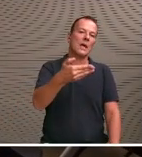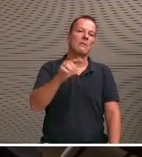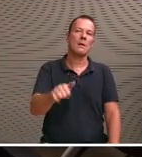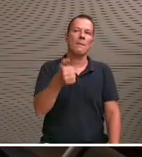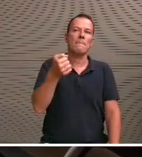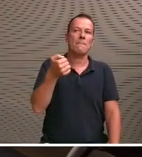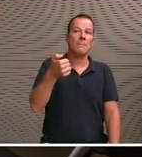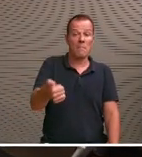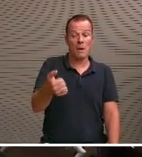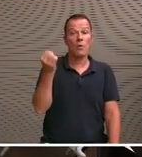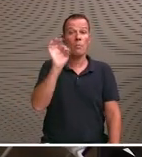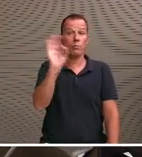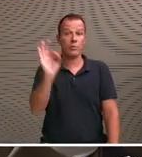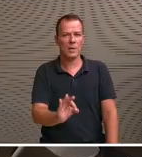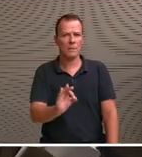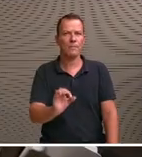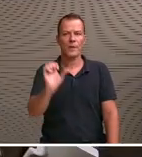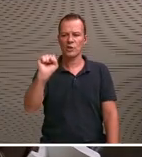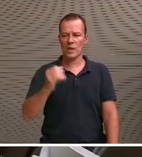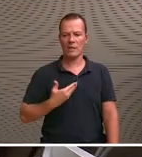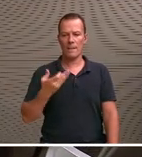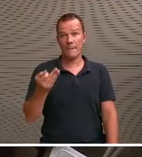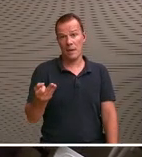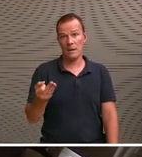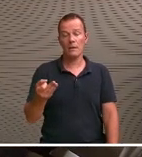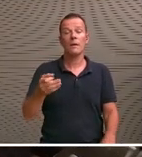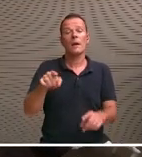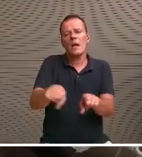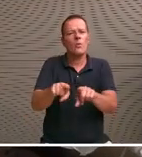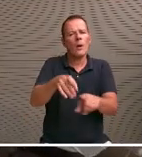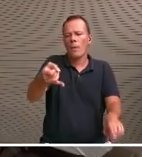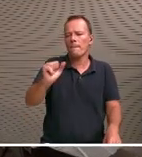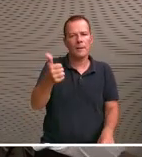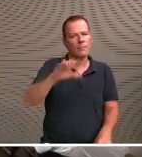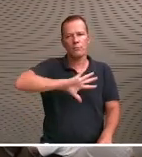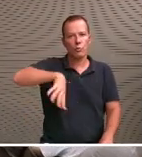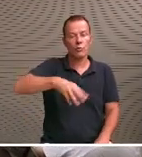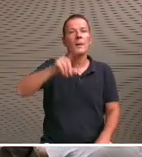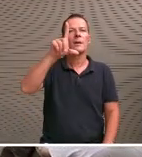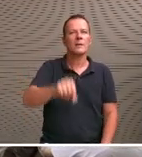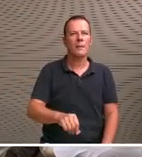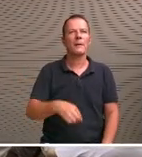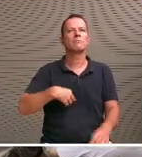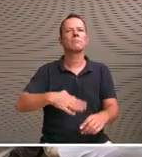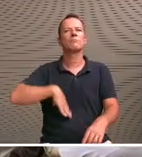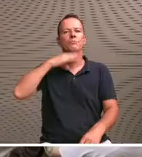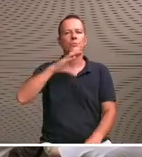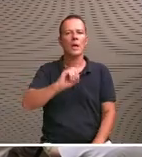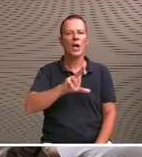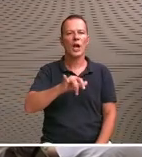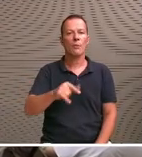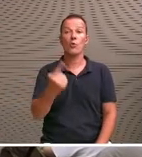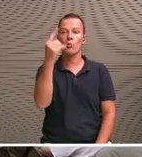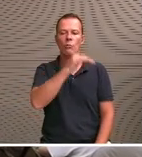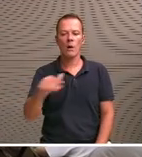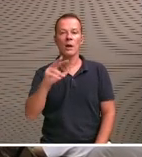About $6.5 trillion of that will go into low carbon assets and their enabling infrastructure, and about a third of it will be new